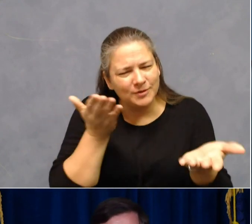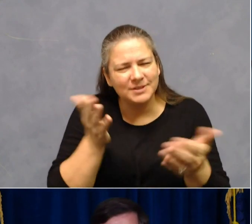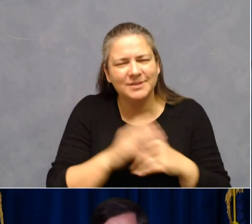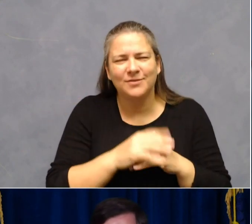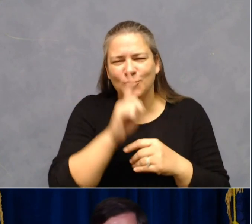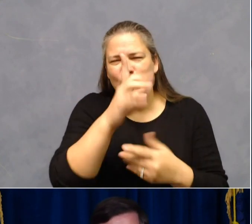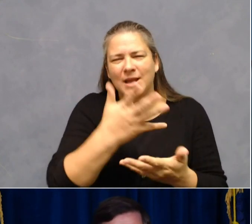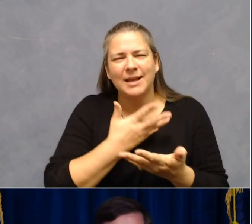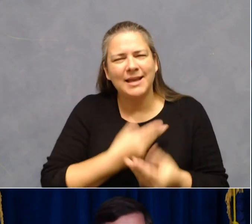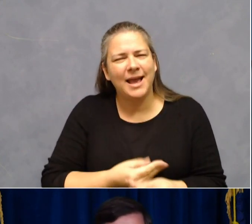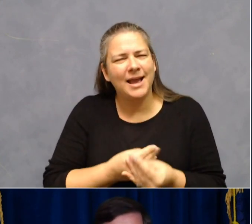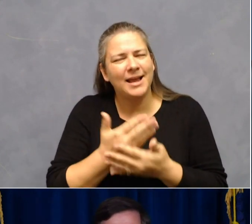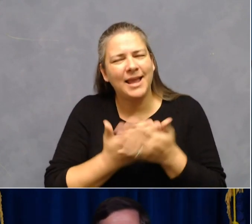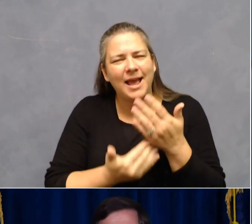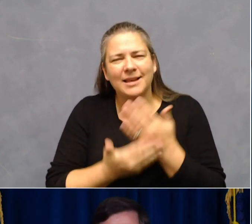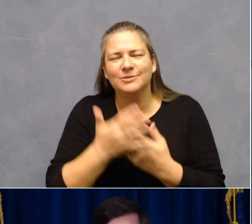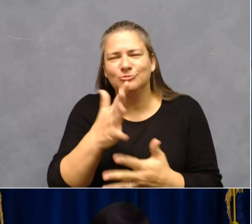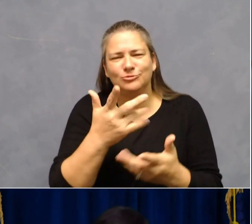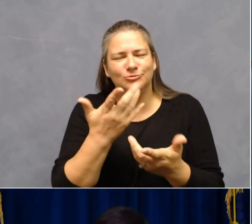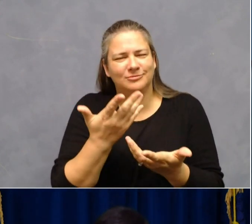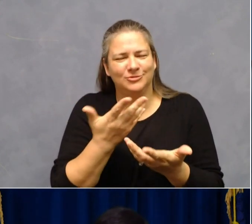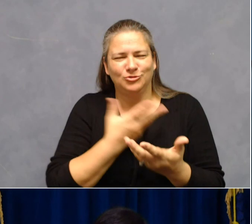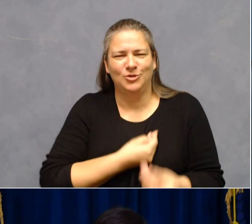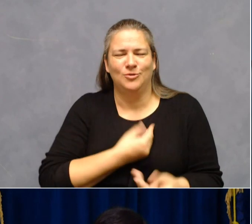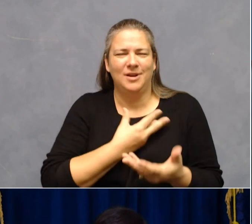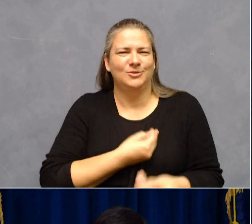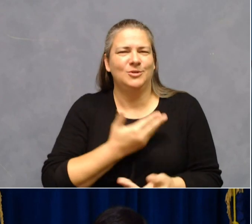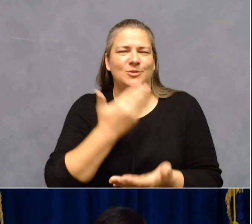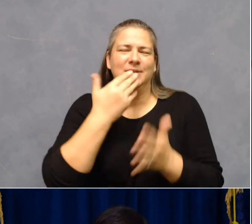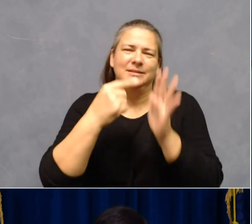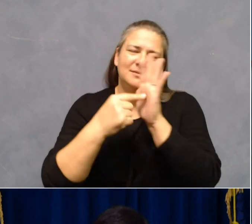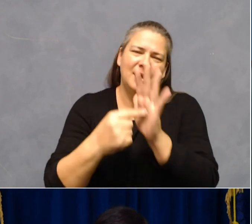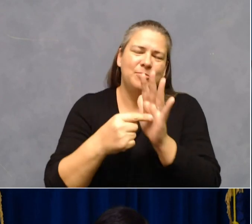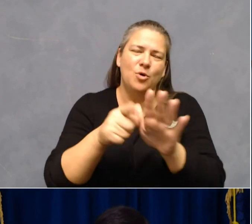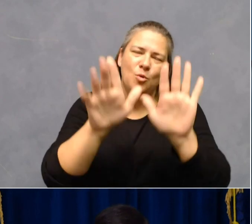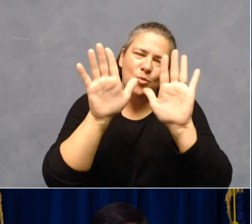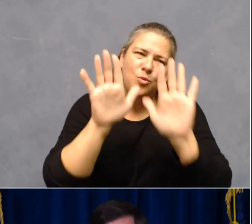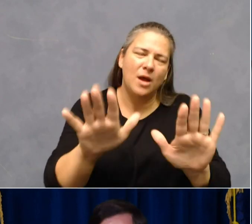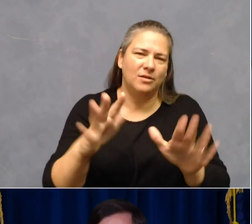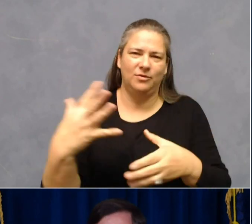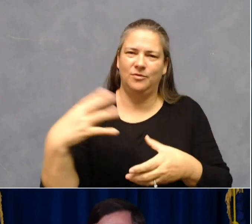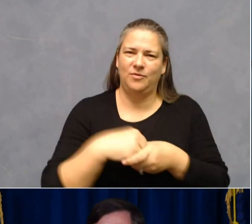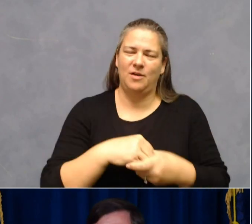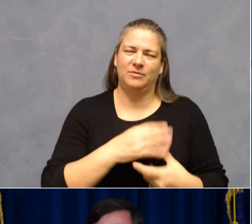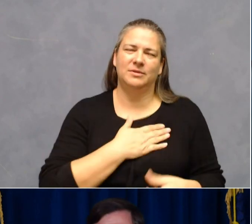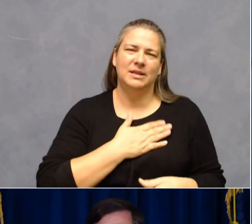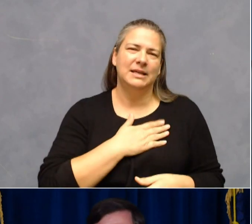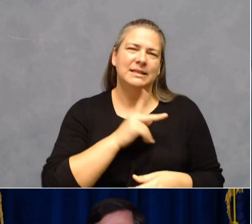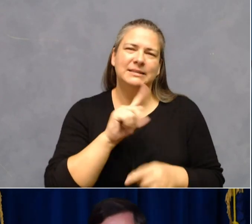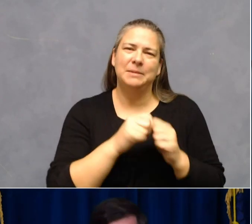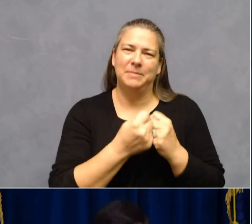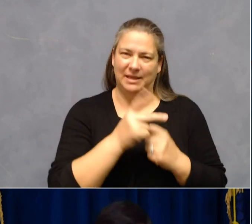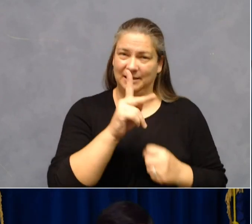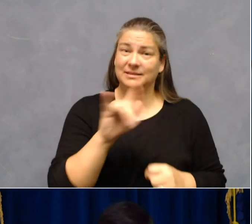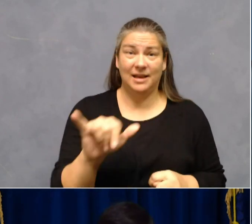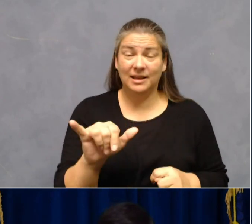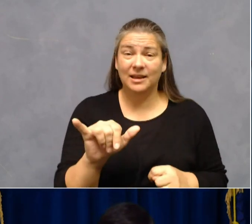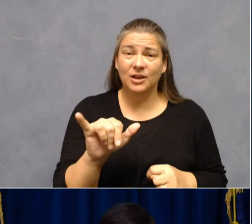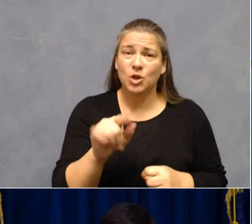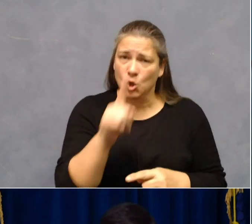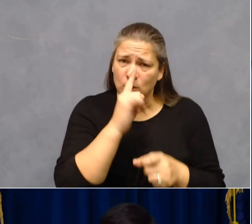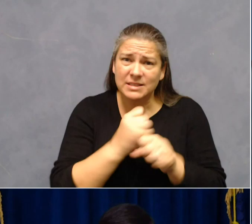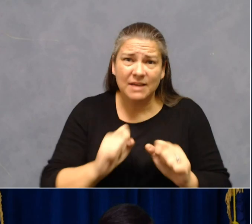for your great example, for being a wonderful part of Team Kentucky. You're going to save lives, and for that, I'm extremely